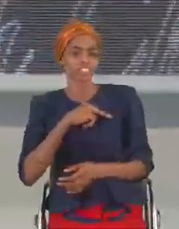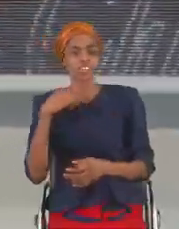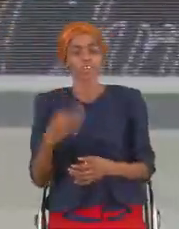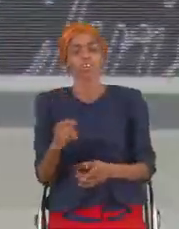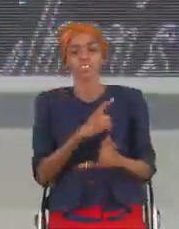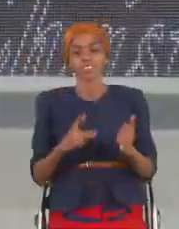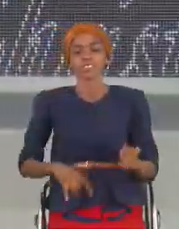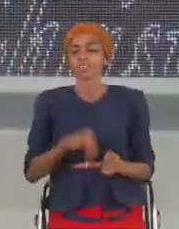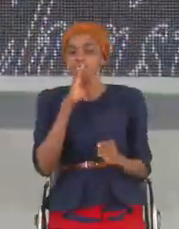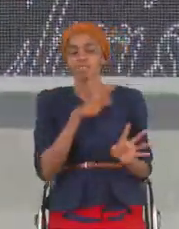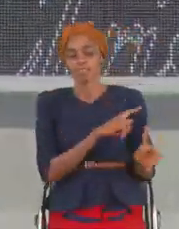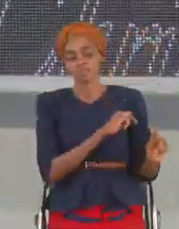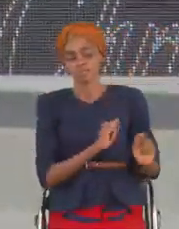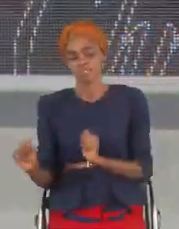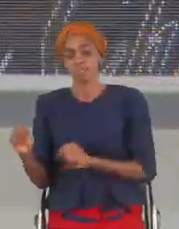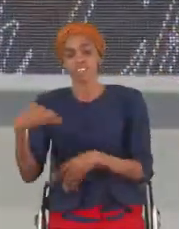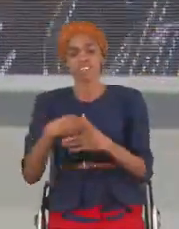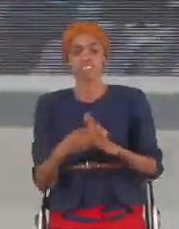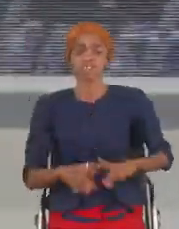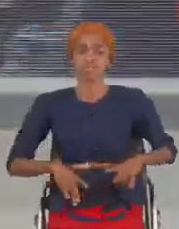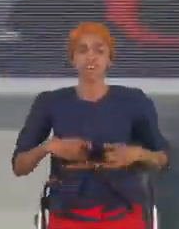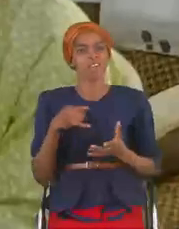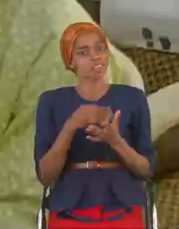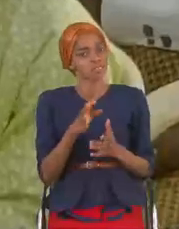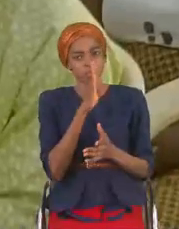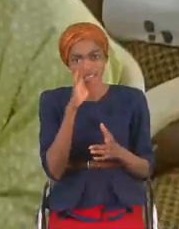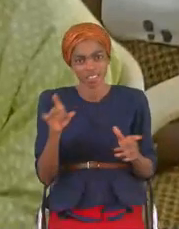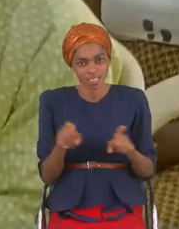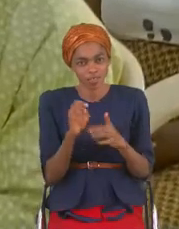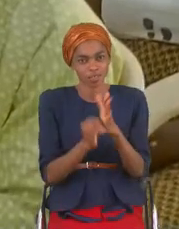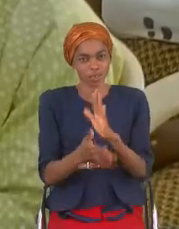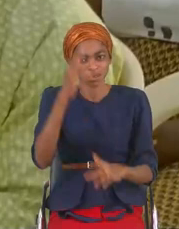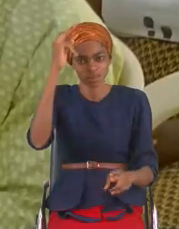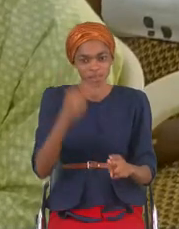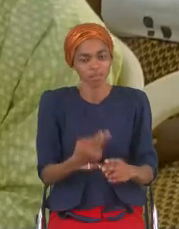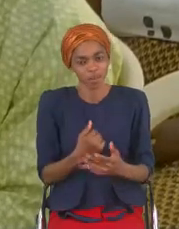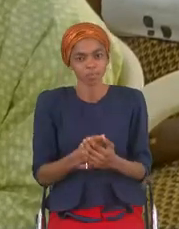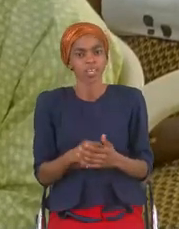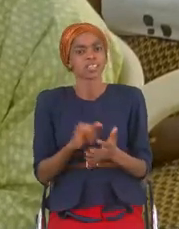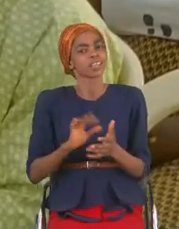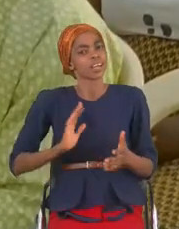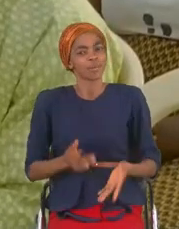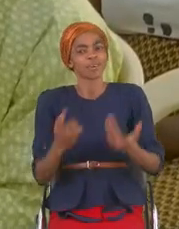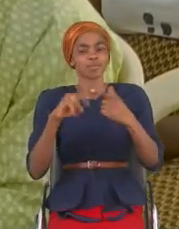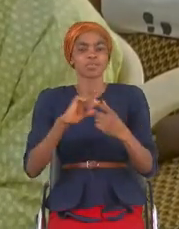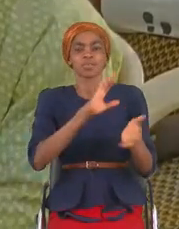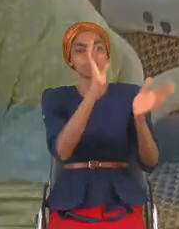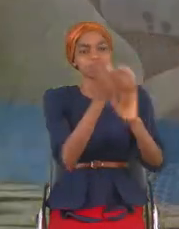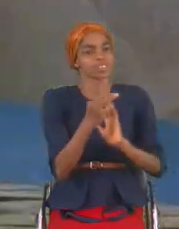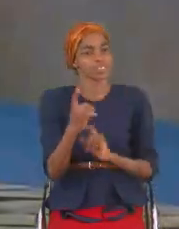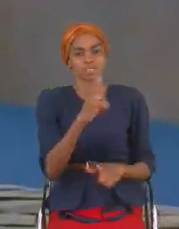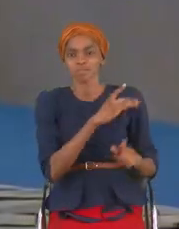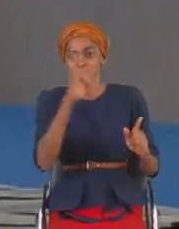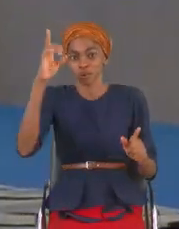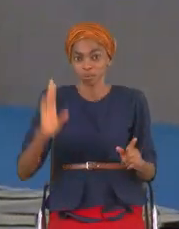is transferred into your life. It will be so that our coming to the presence of God,